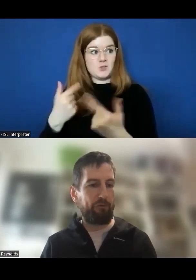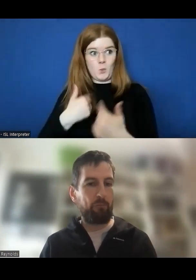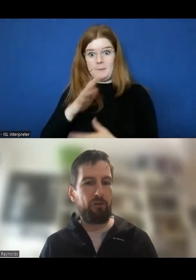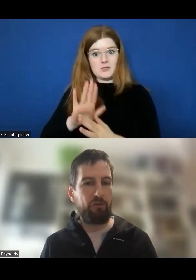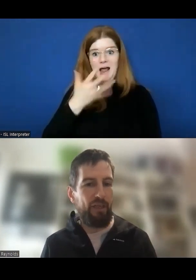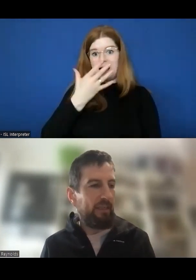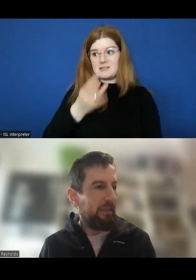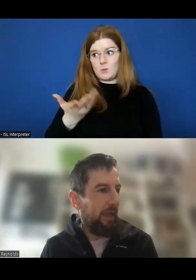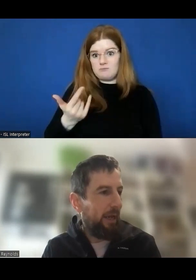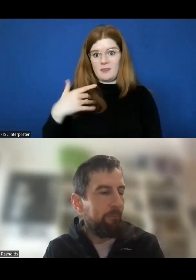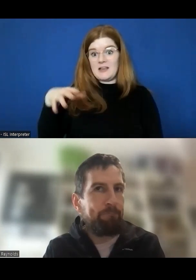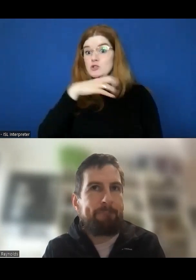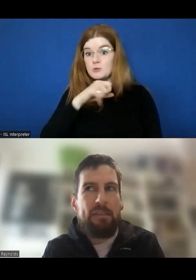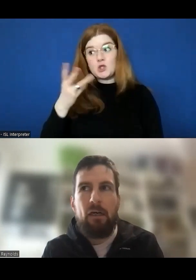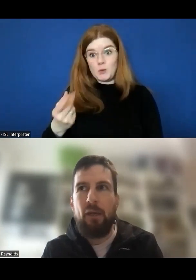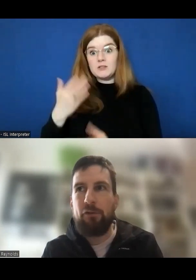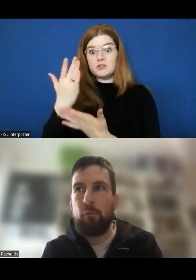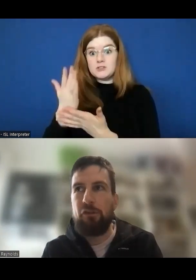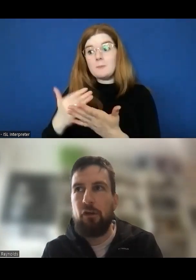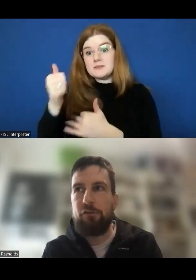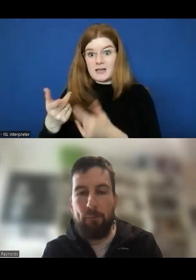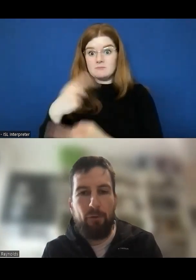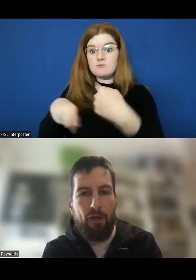that presumption of